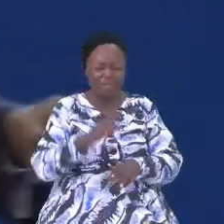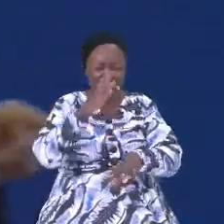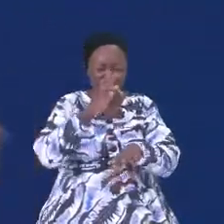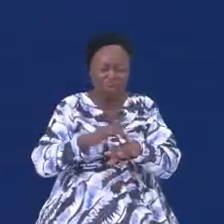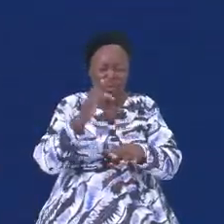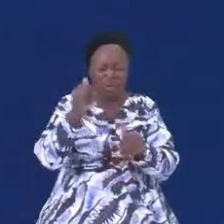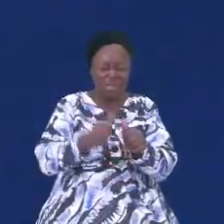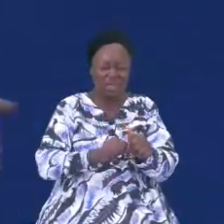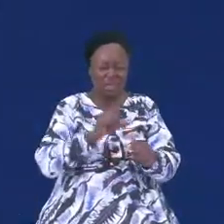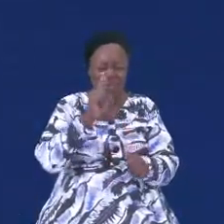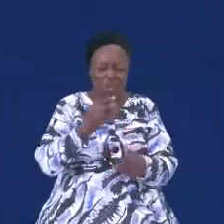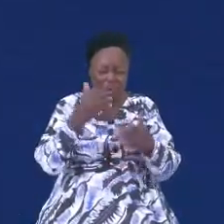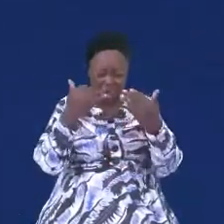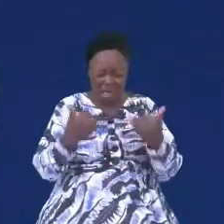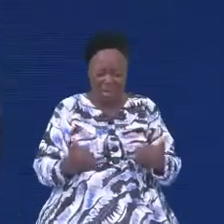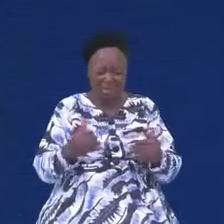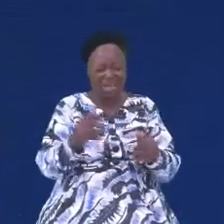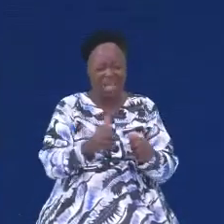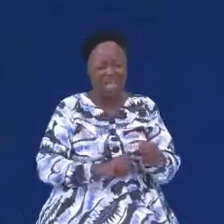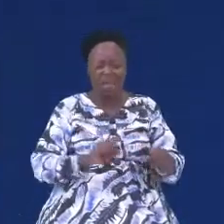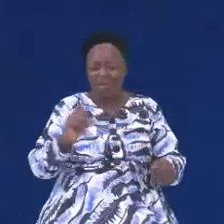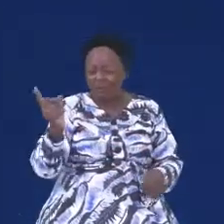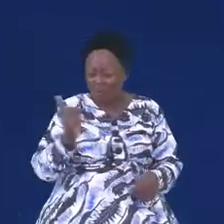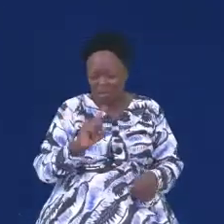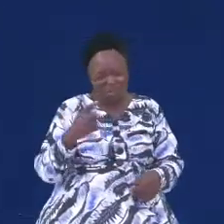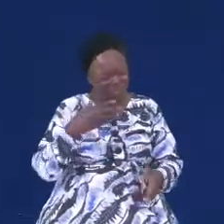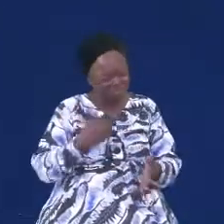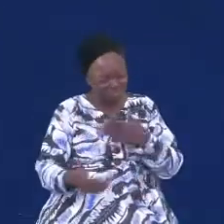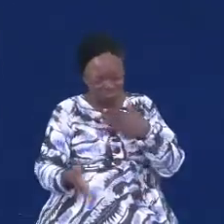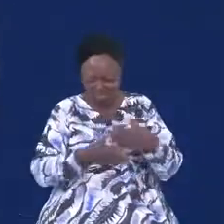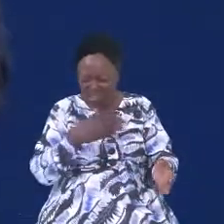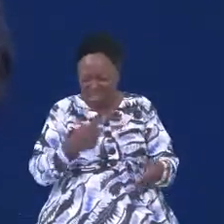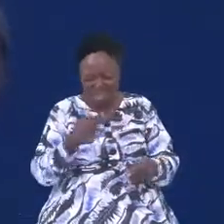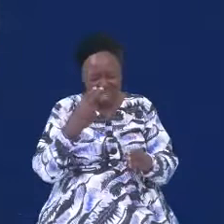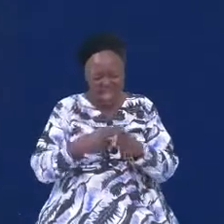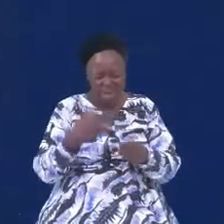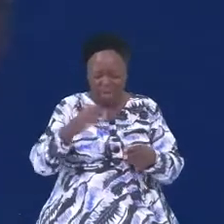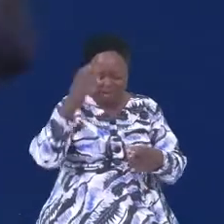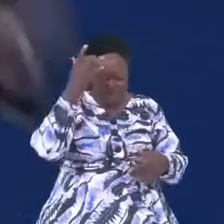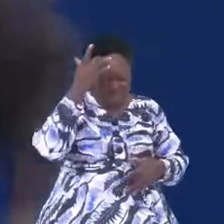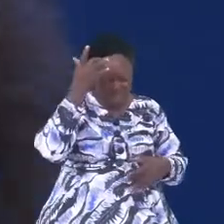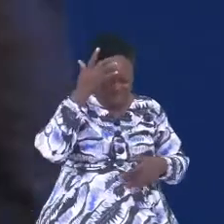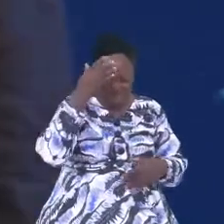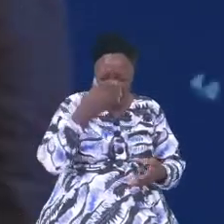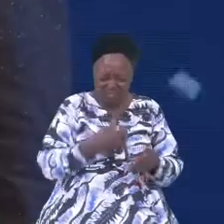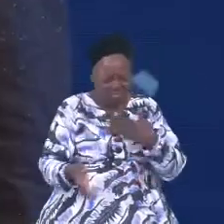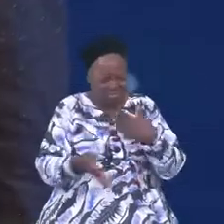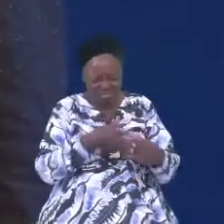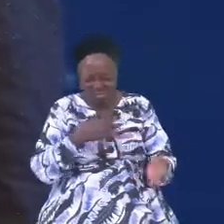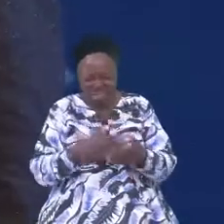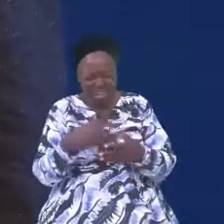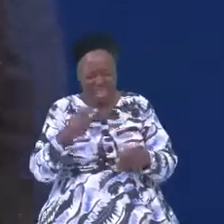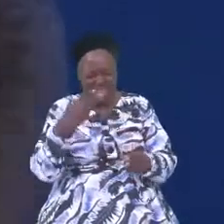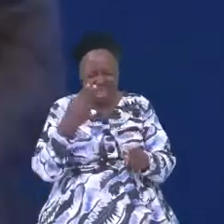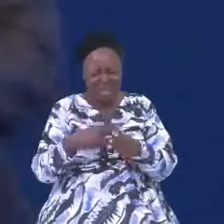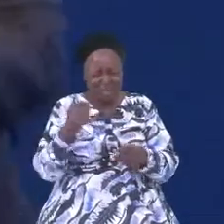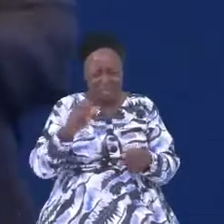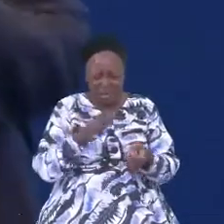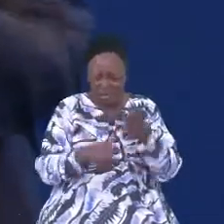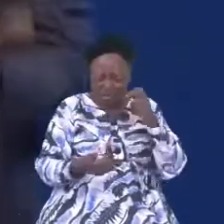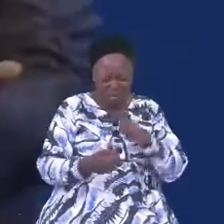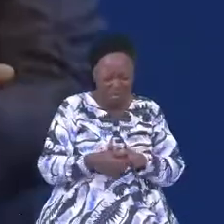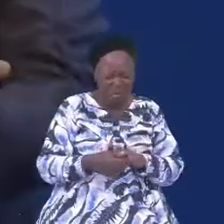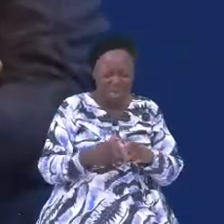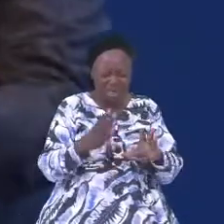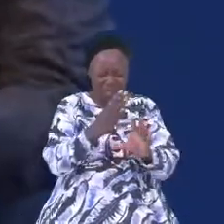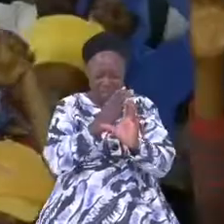Everyone now, everywhere, whatever the name of the sickness, whatever the name of the problem,